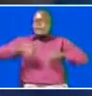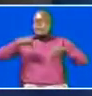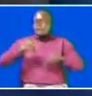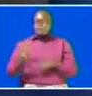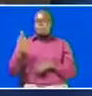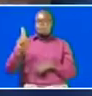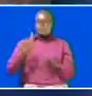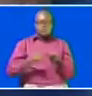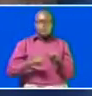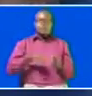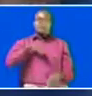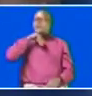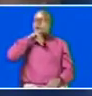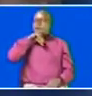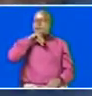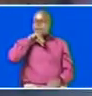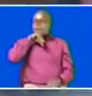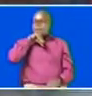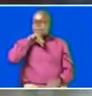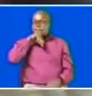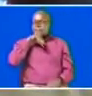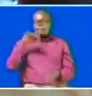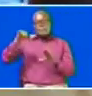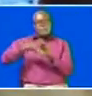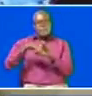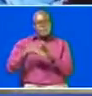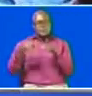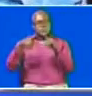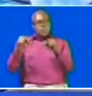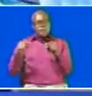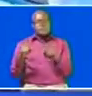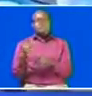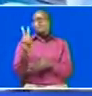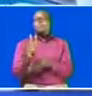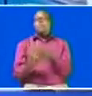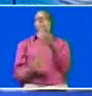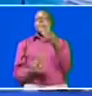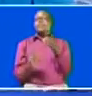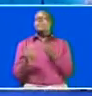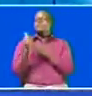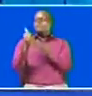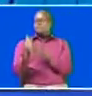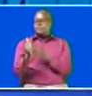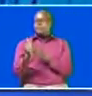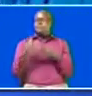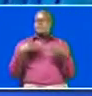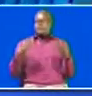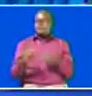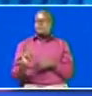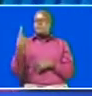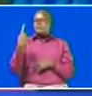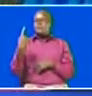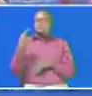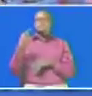Uhuru Kenyatta and ODM leader Raila Odinga. Members saluted Uhuru and Raila for putting the interests of the country first and burying the